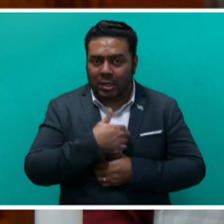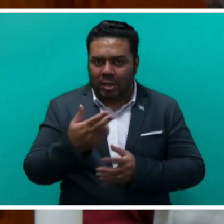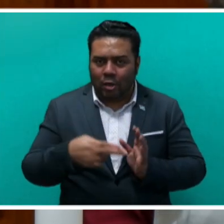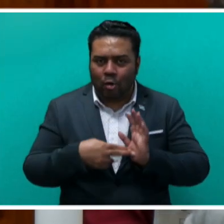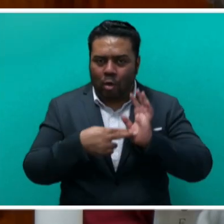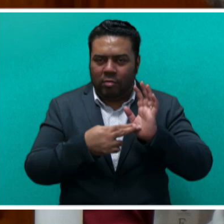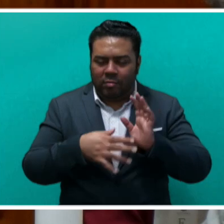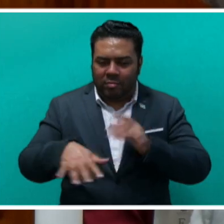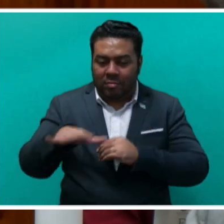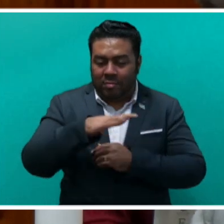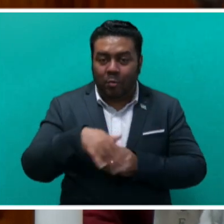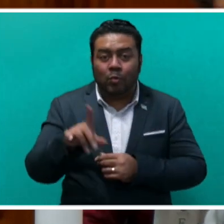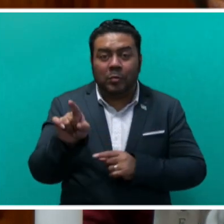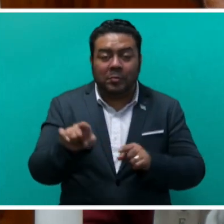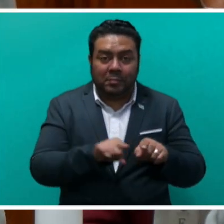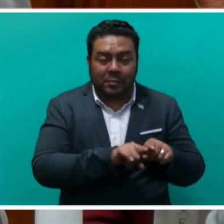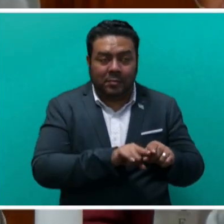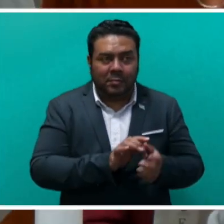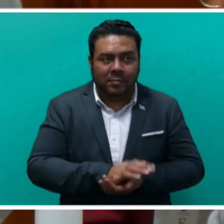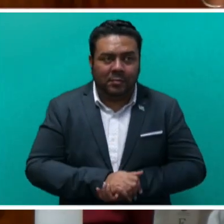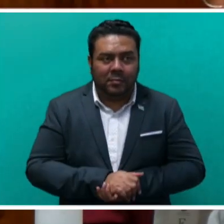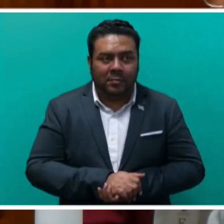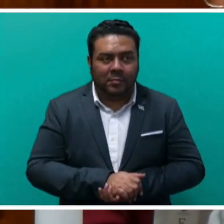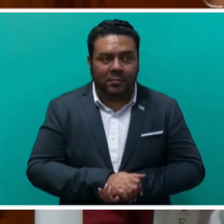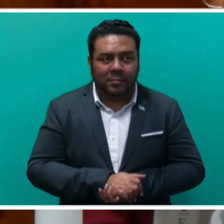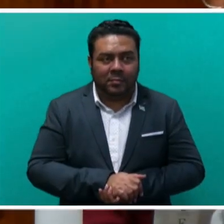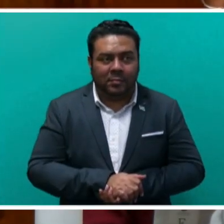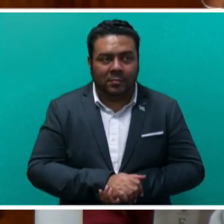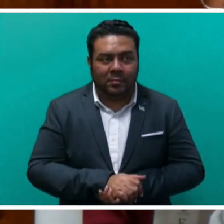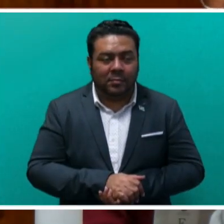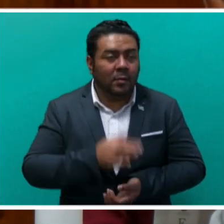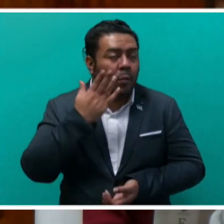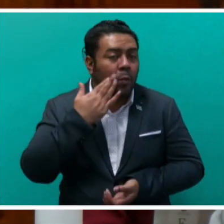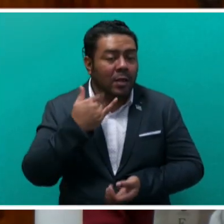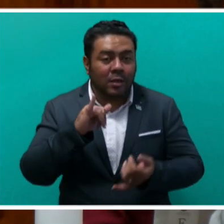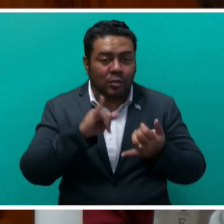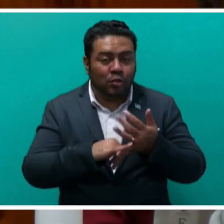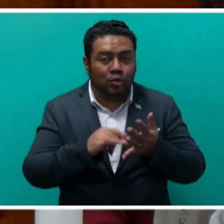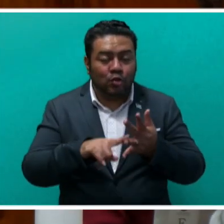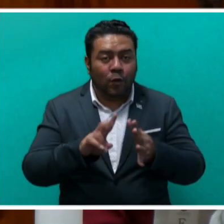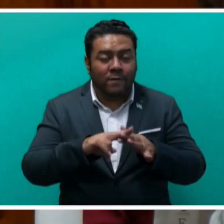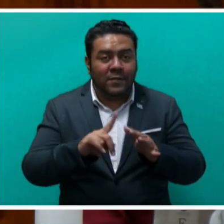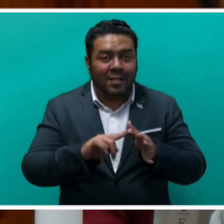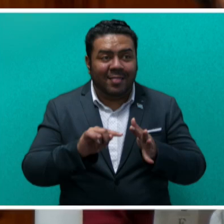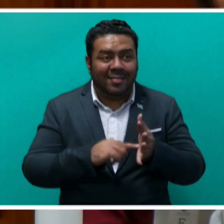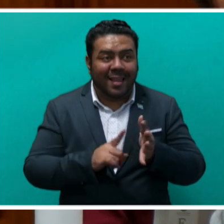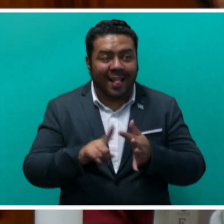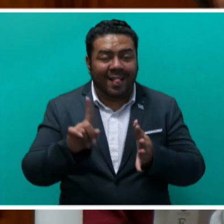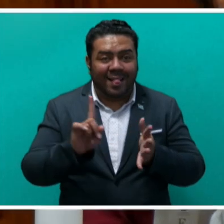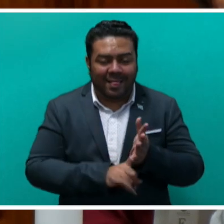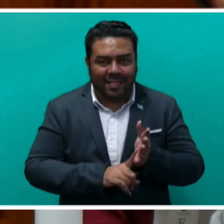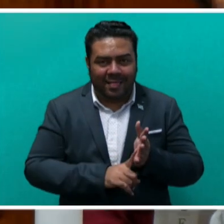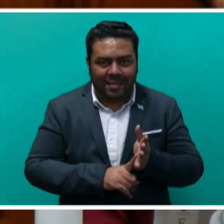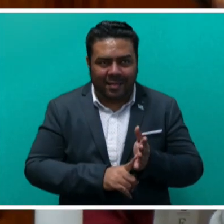will actually mean, as the Honourable Ngawaka knows, when the Sofitel was launched, it created a momentum